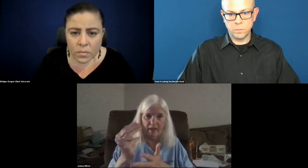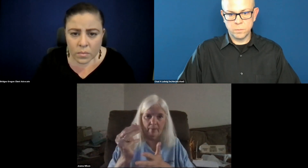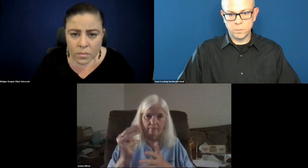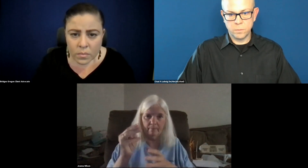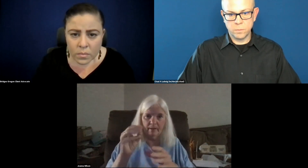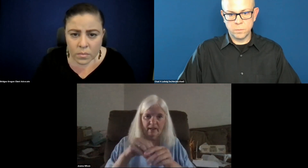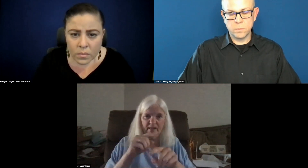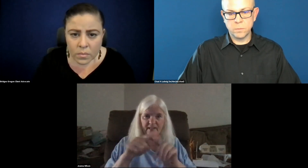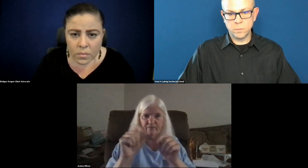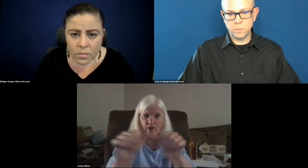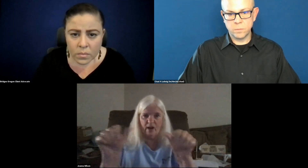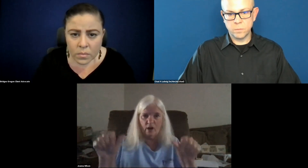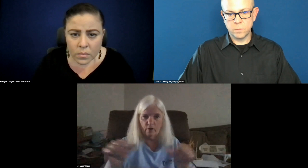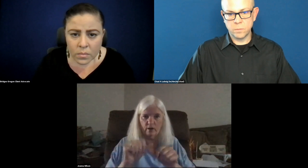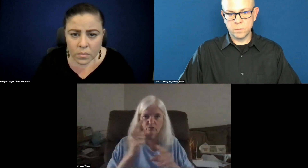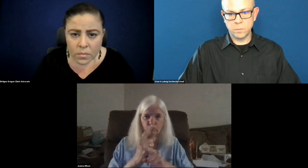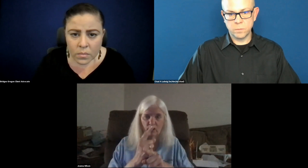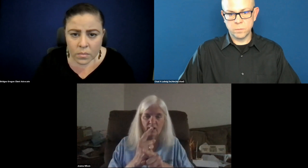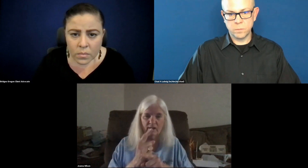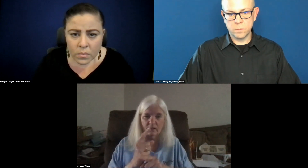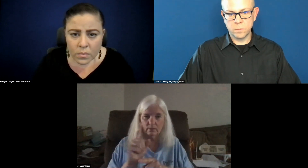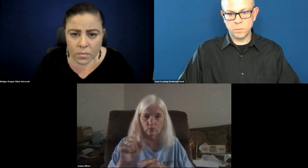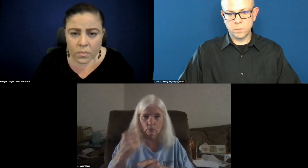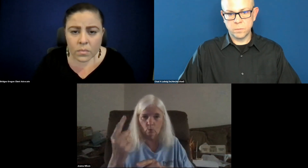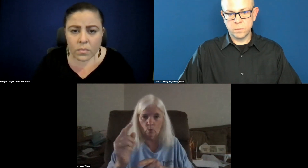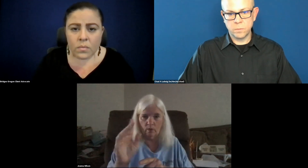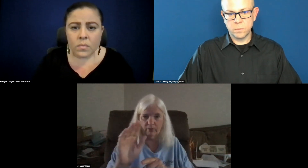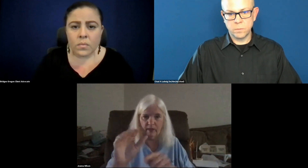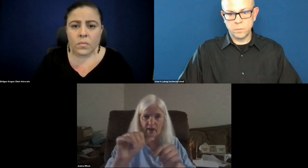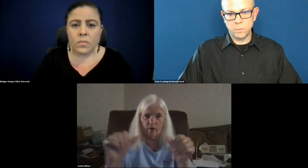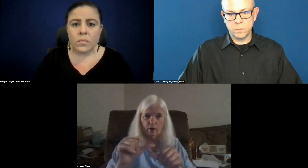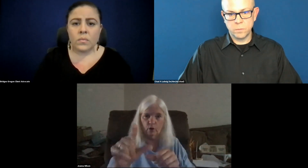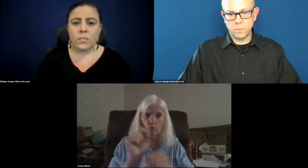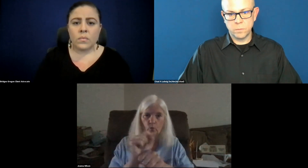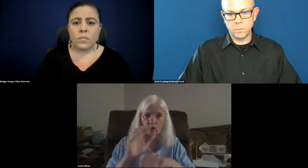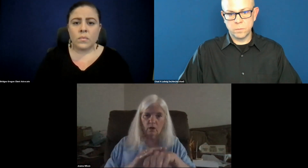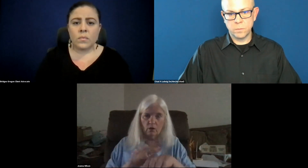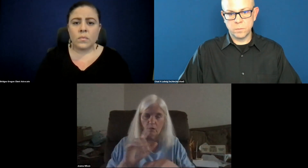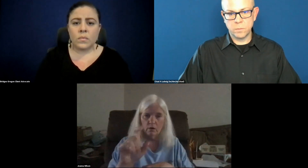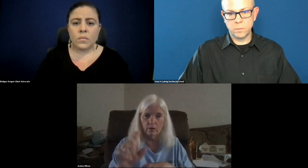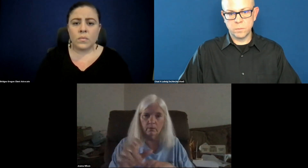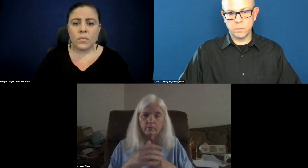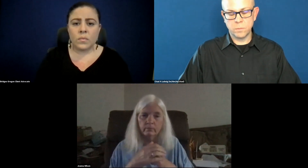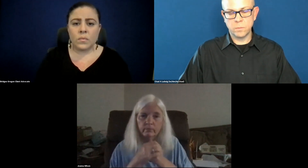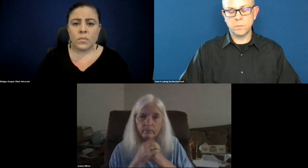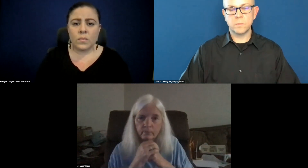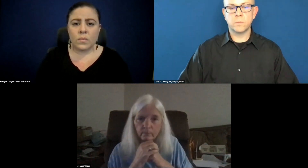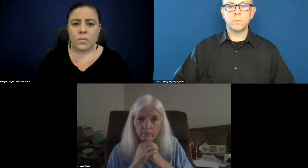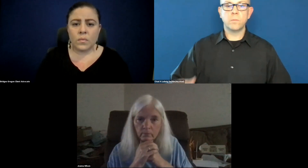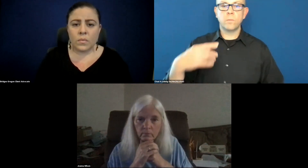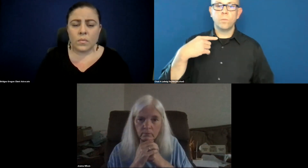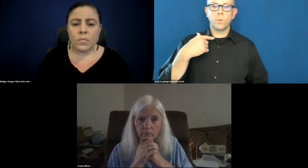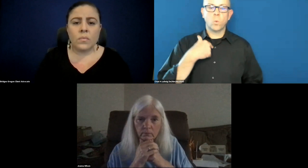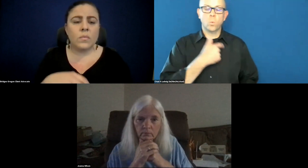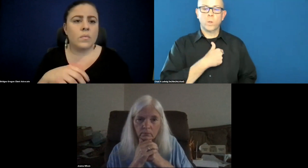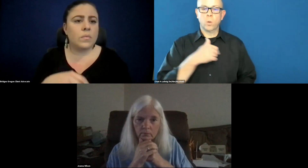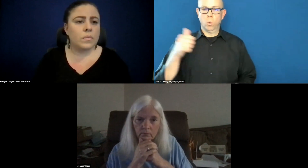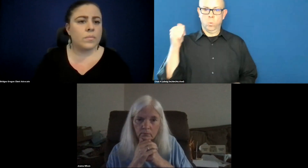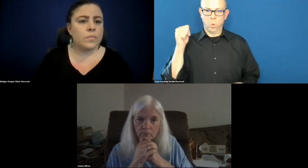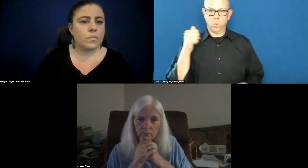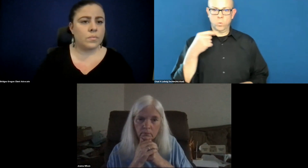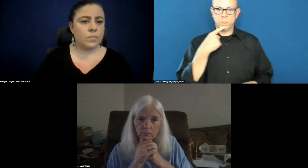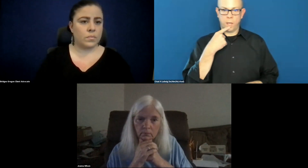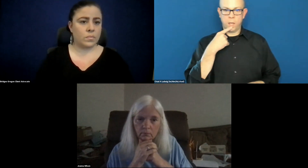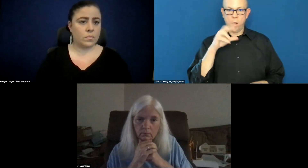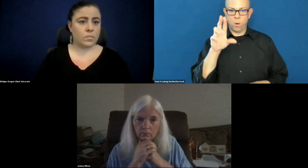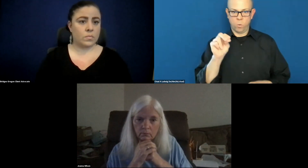situation, can you not help them if they're in a different area? Is that what you're saying? And is that it's just